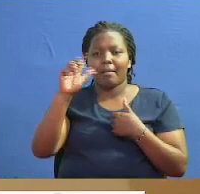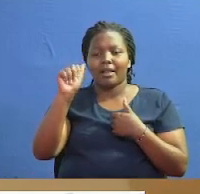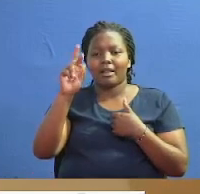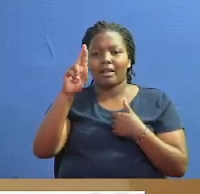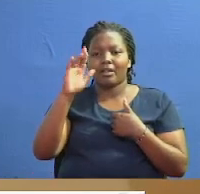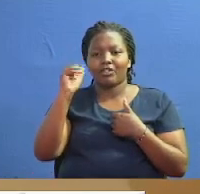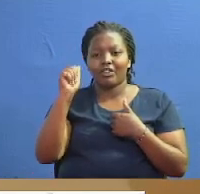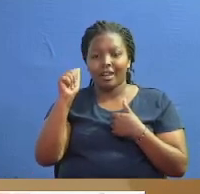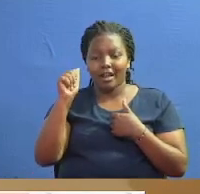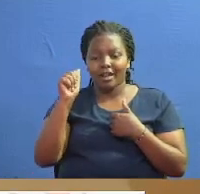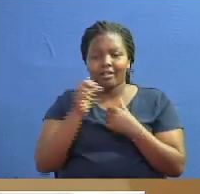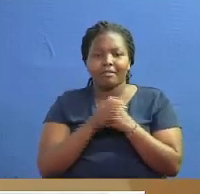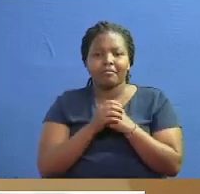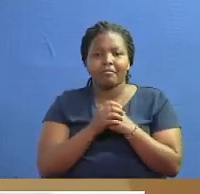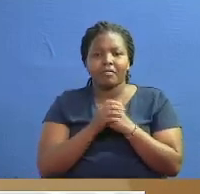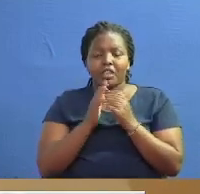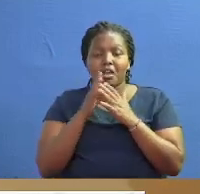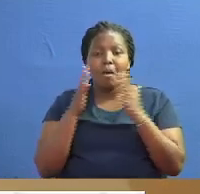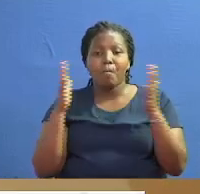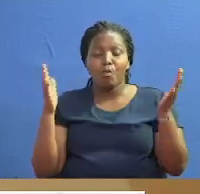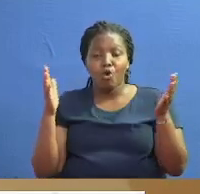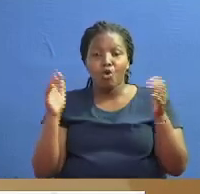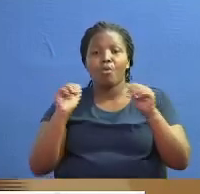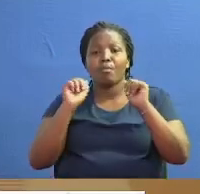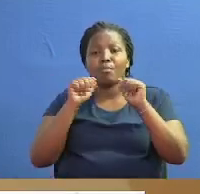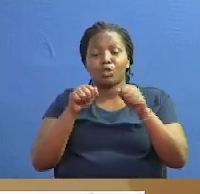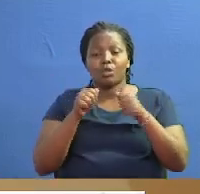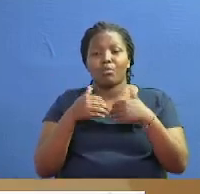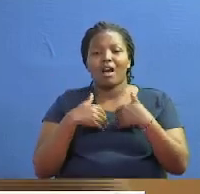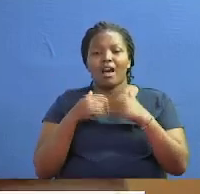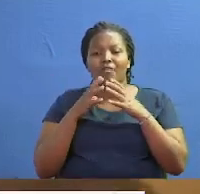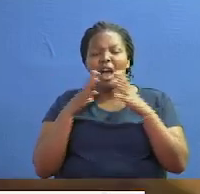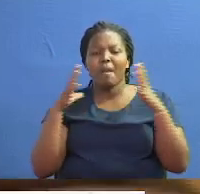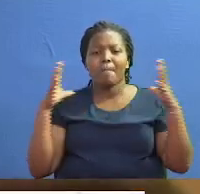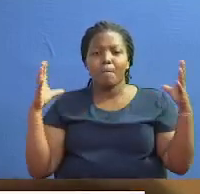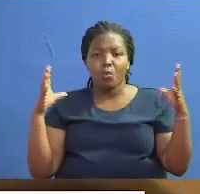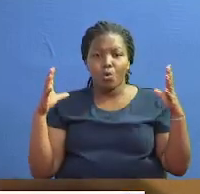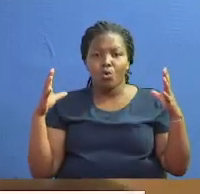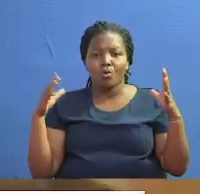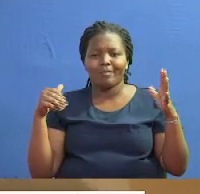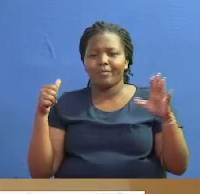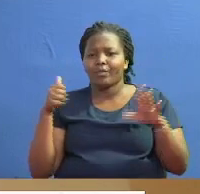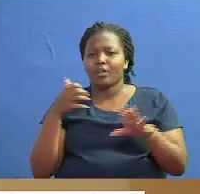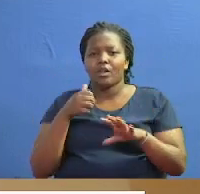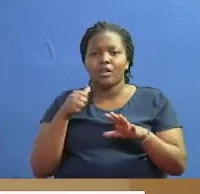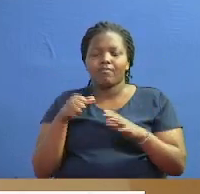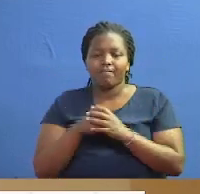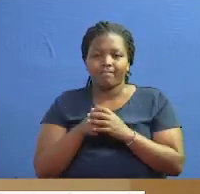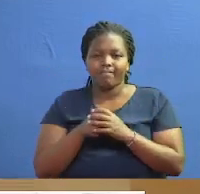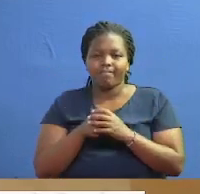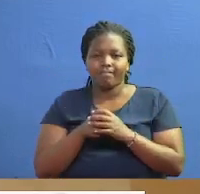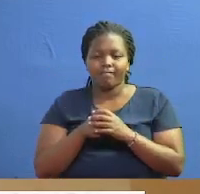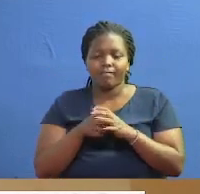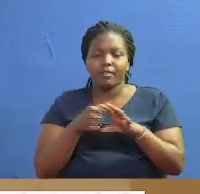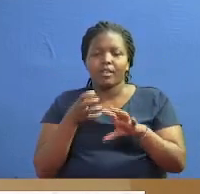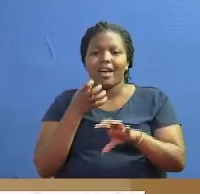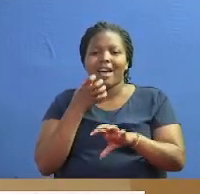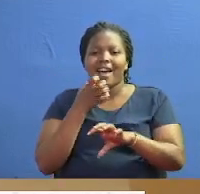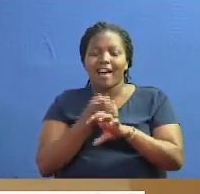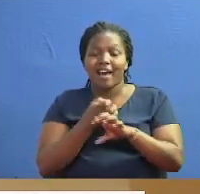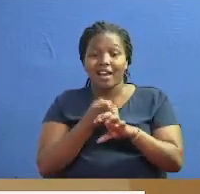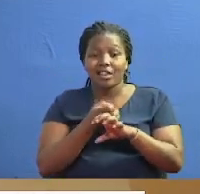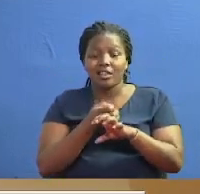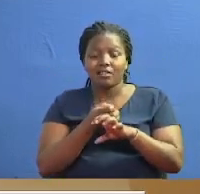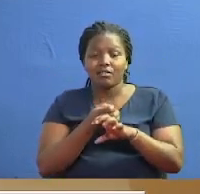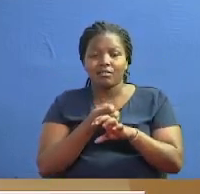cells more. So they are more likely to have a more complicated condition. They are likely to get more sick. They